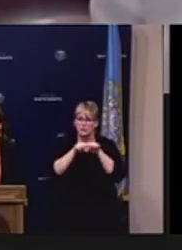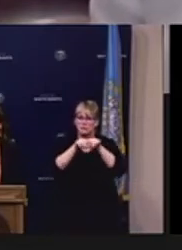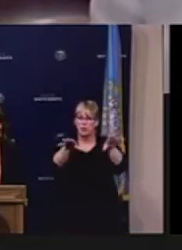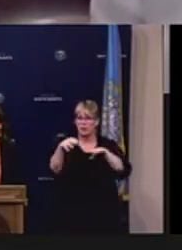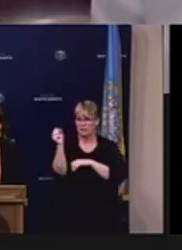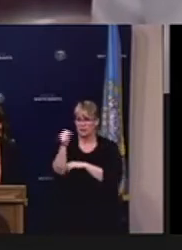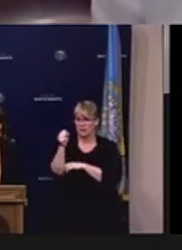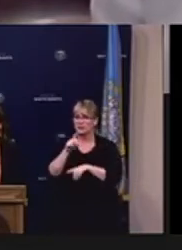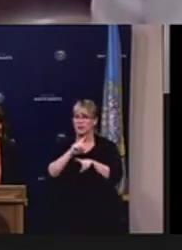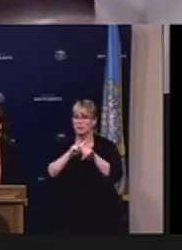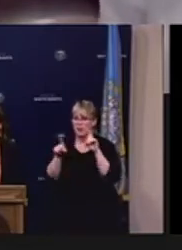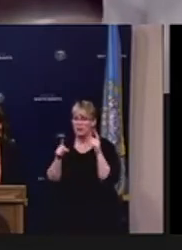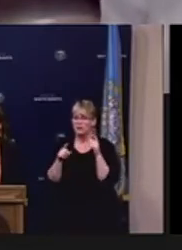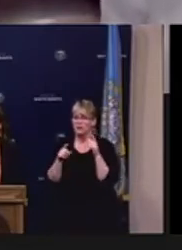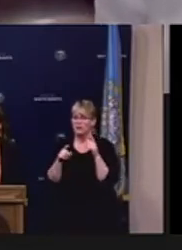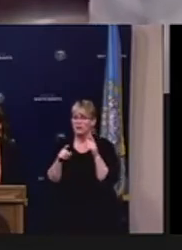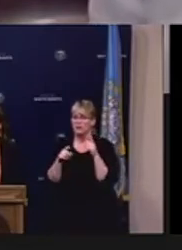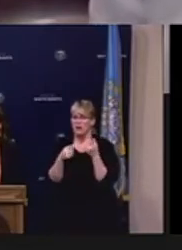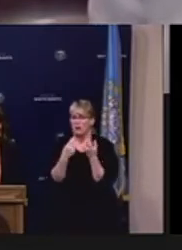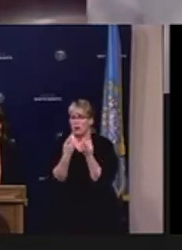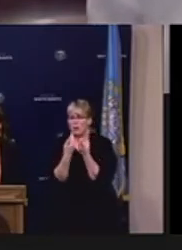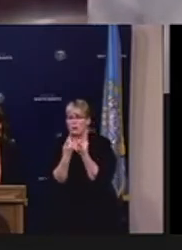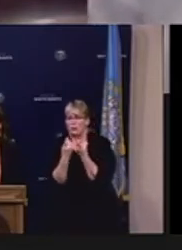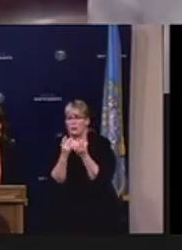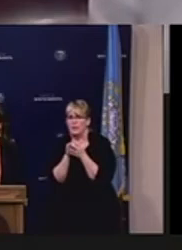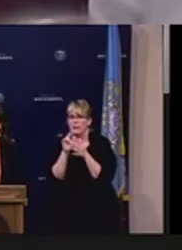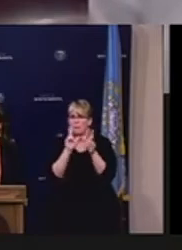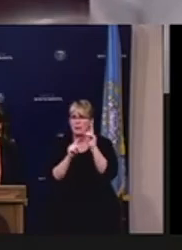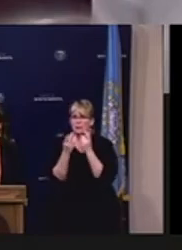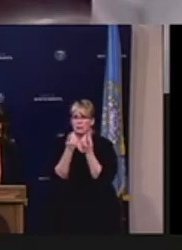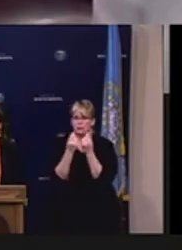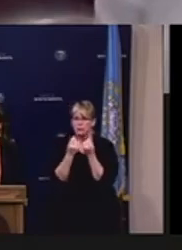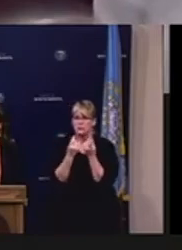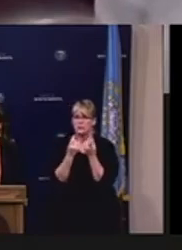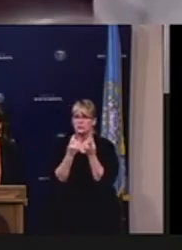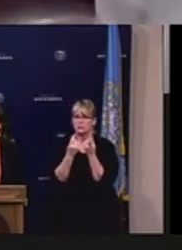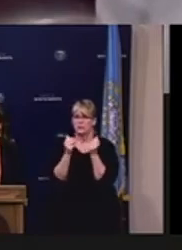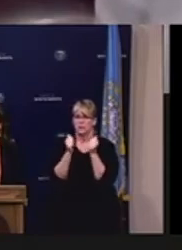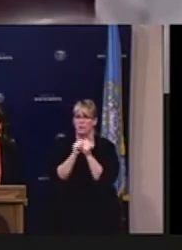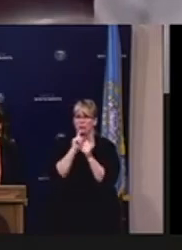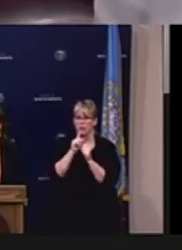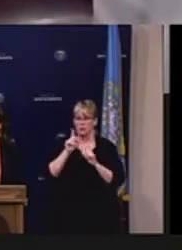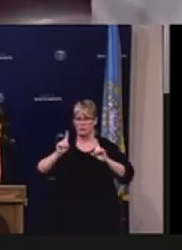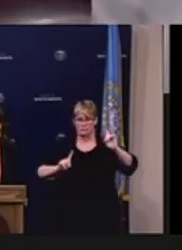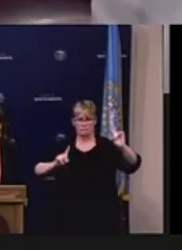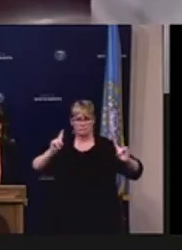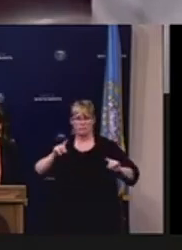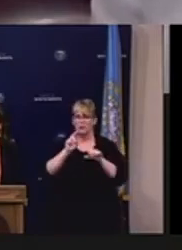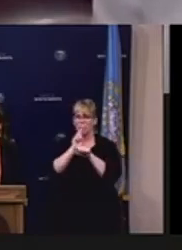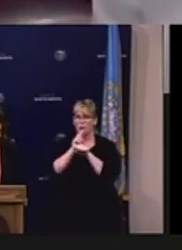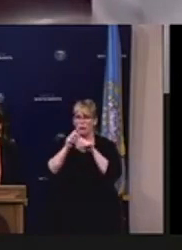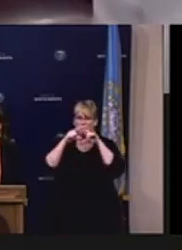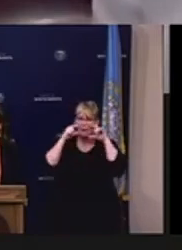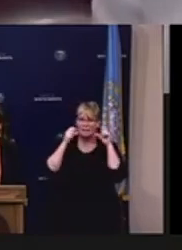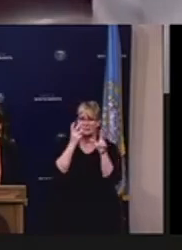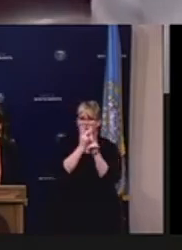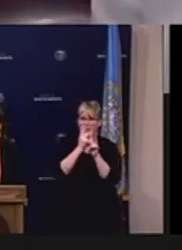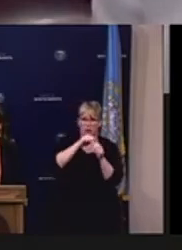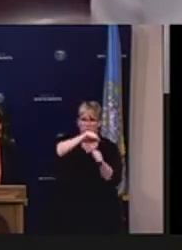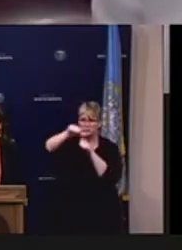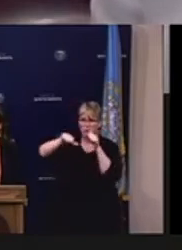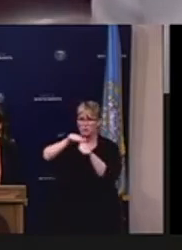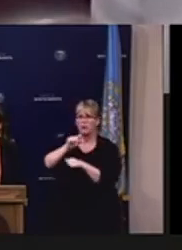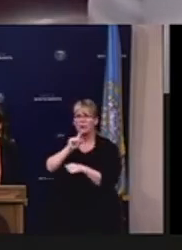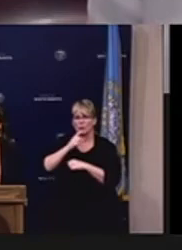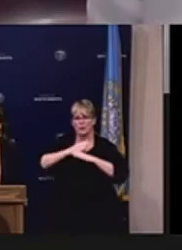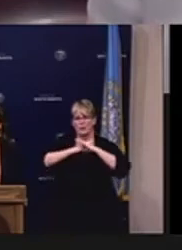the steps that we've taken and the steps that we are taking to really just be careful and take care of each other really does prevent a